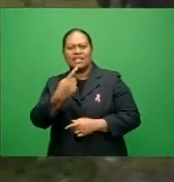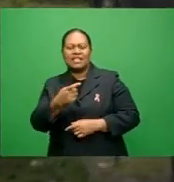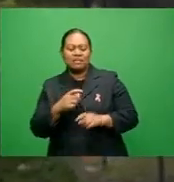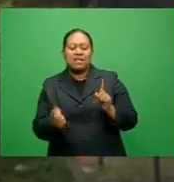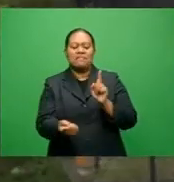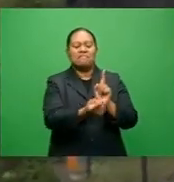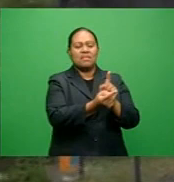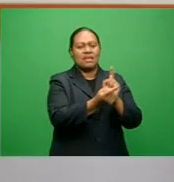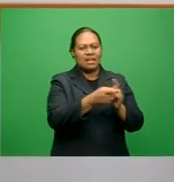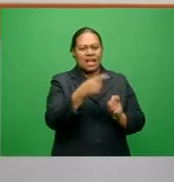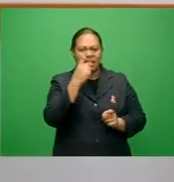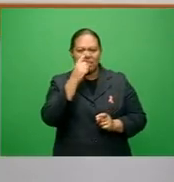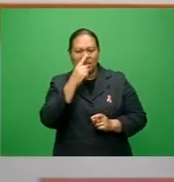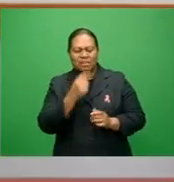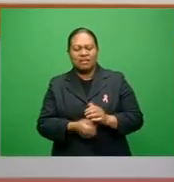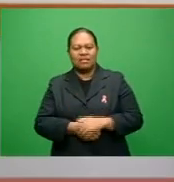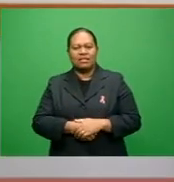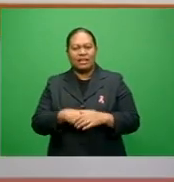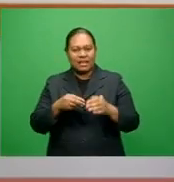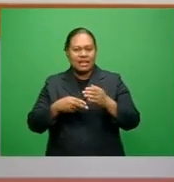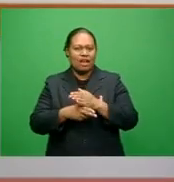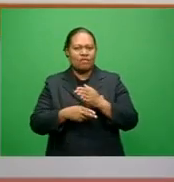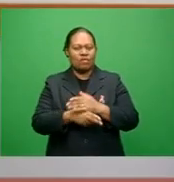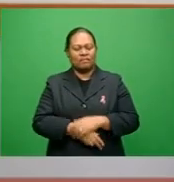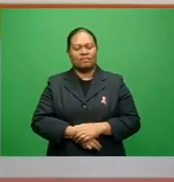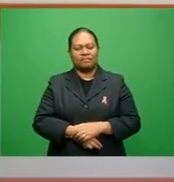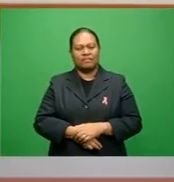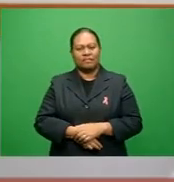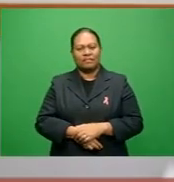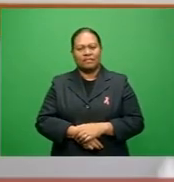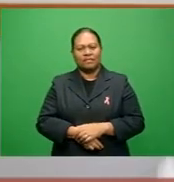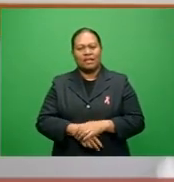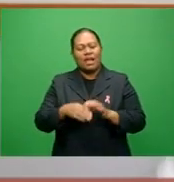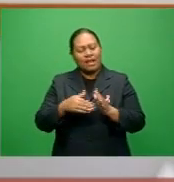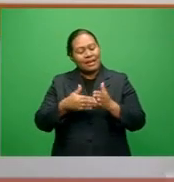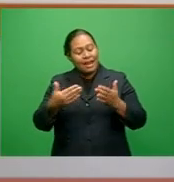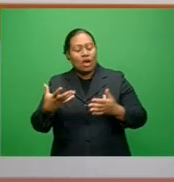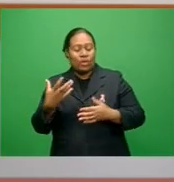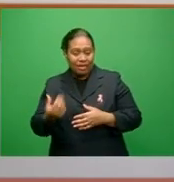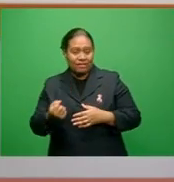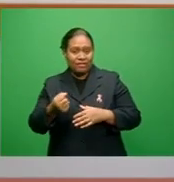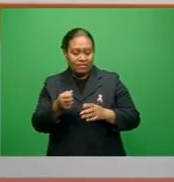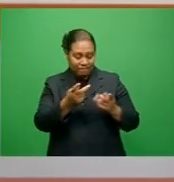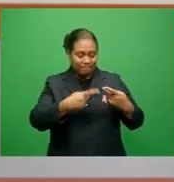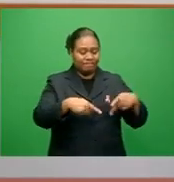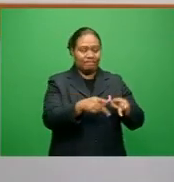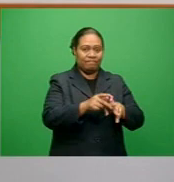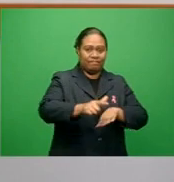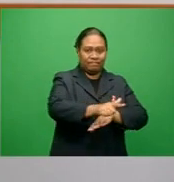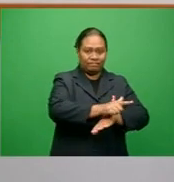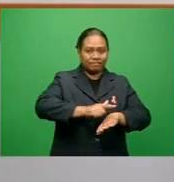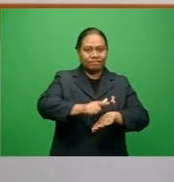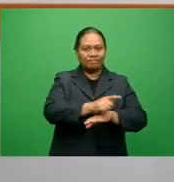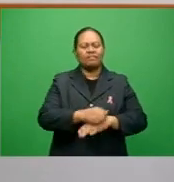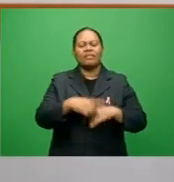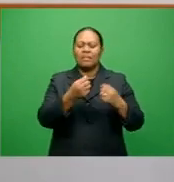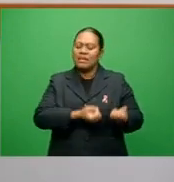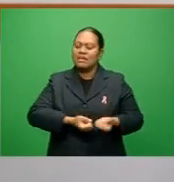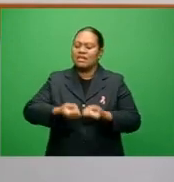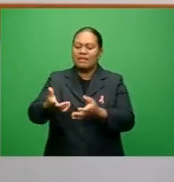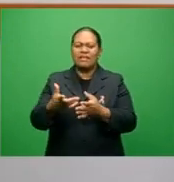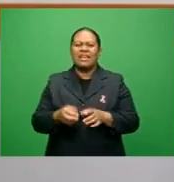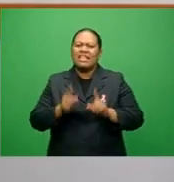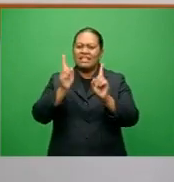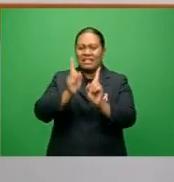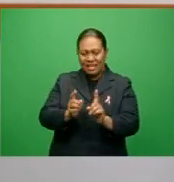raised their concerns. There is a piece of land along the riverbank that has been given away